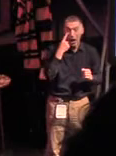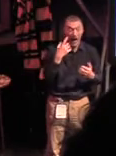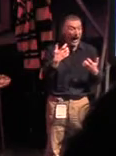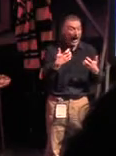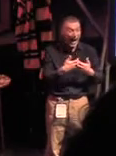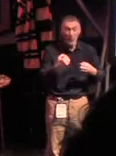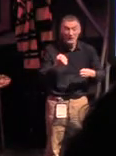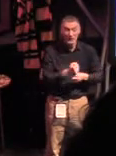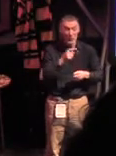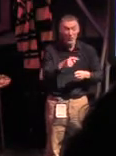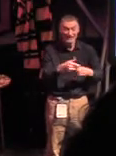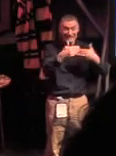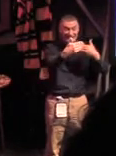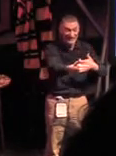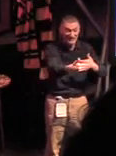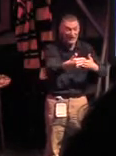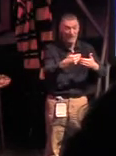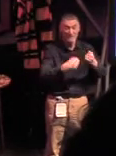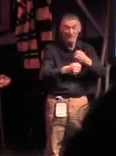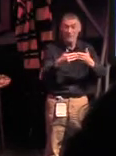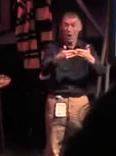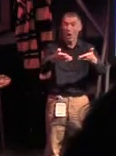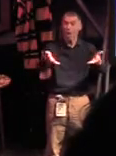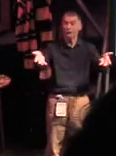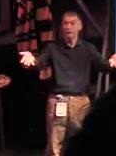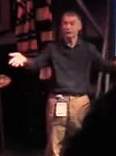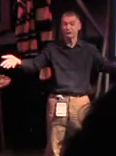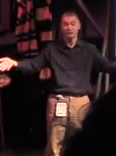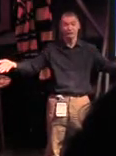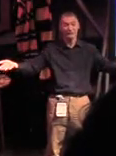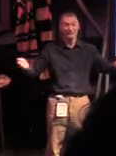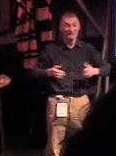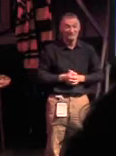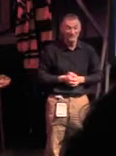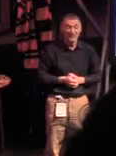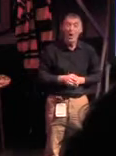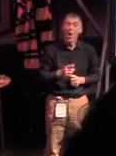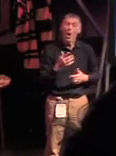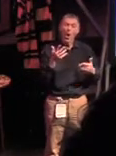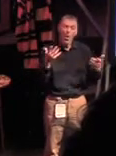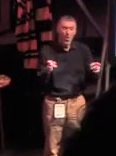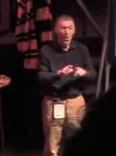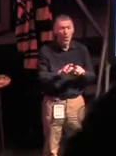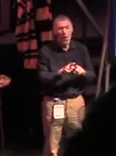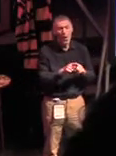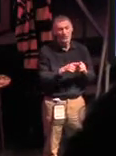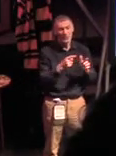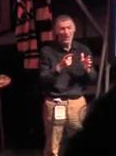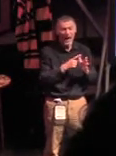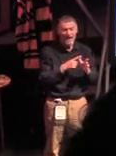listen session. Lastly, I want to give you her best regards from